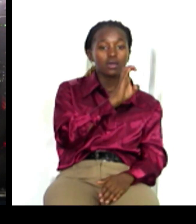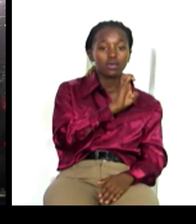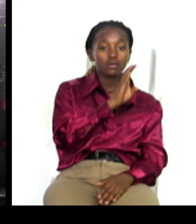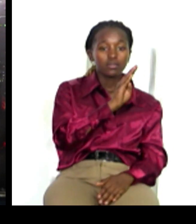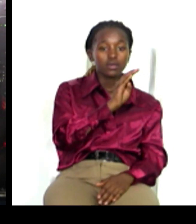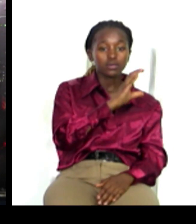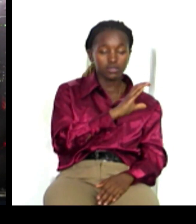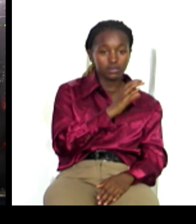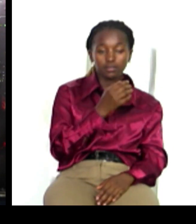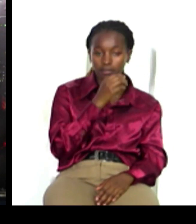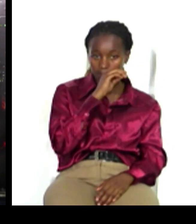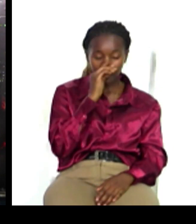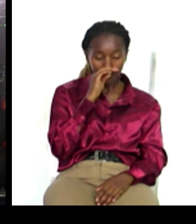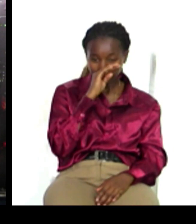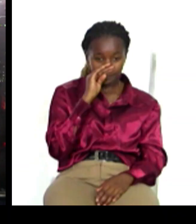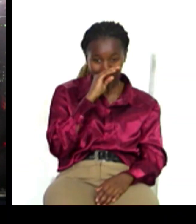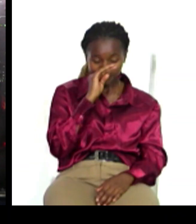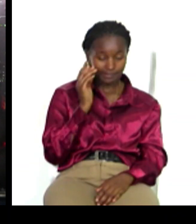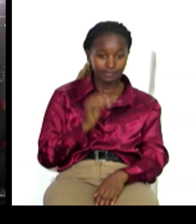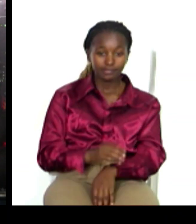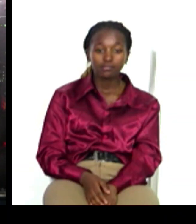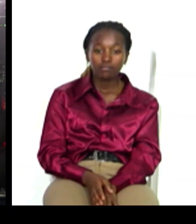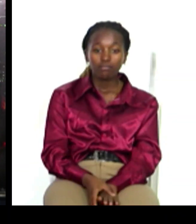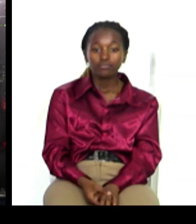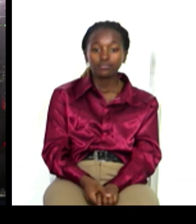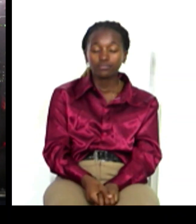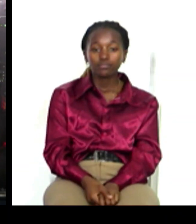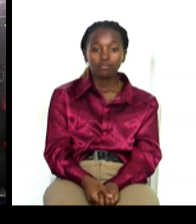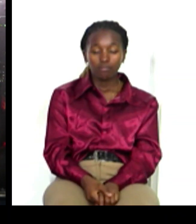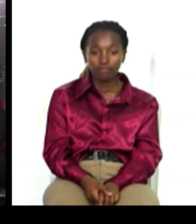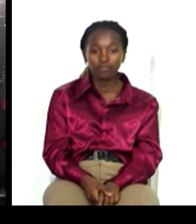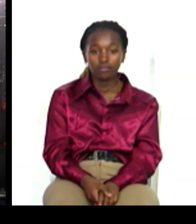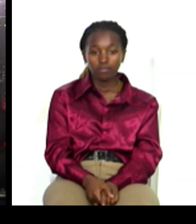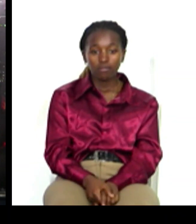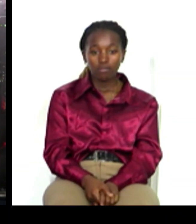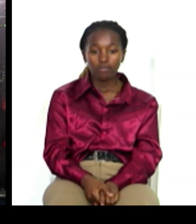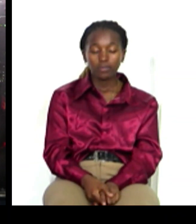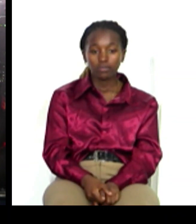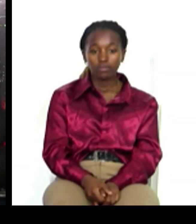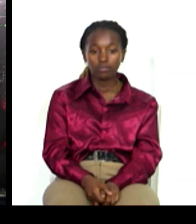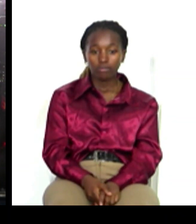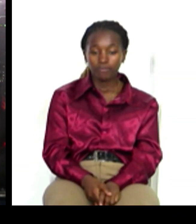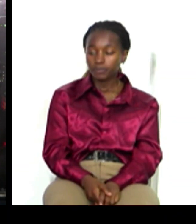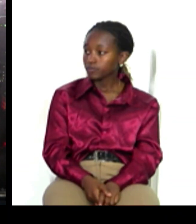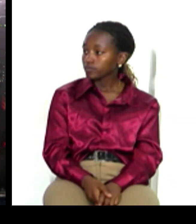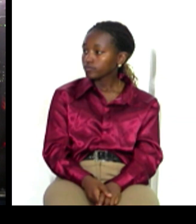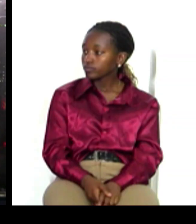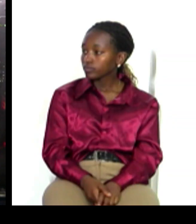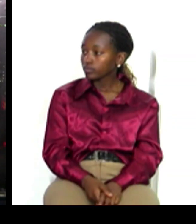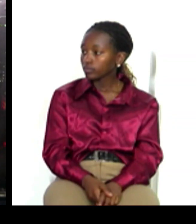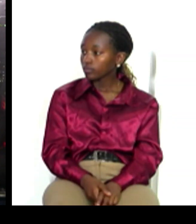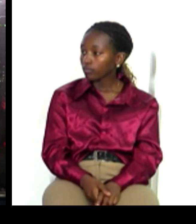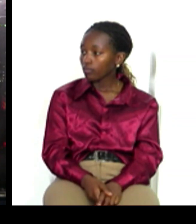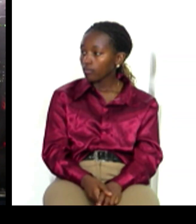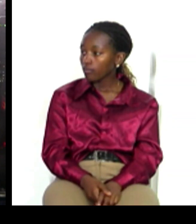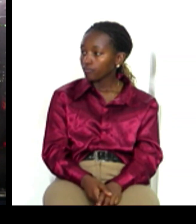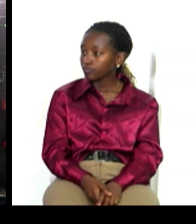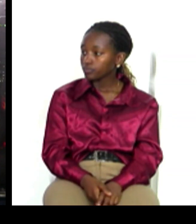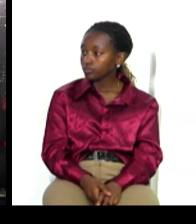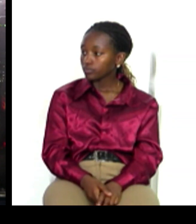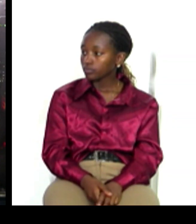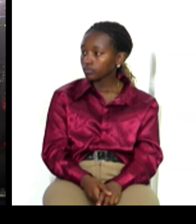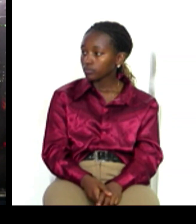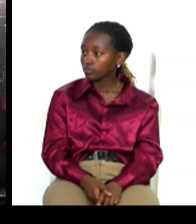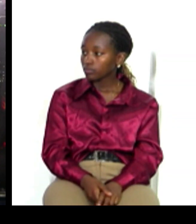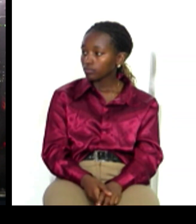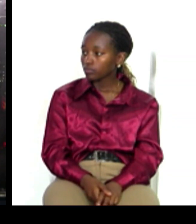formed late. It was with one Kivuitu. Yes, somewhere. Samuel Kivuitu. It was formed late. That is the time. No, it was not. No. 2013.